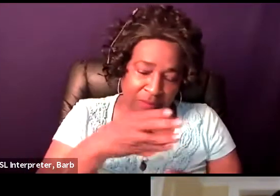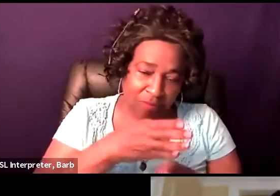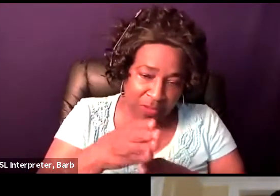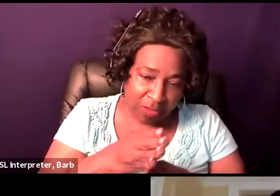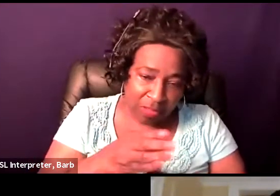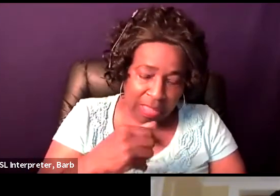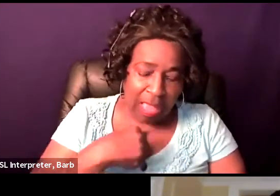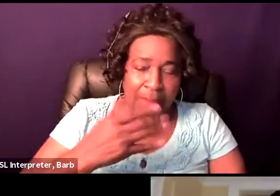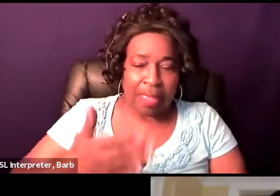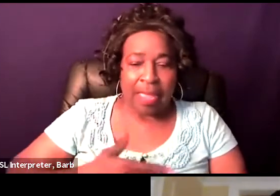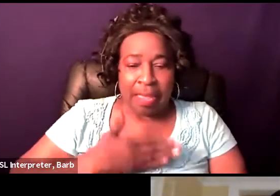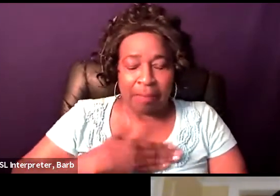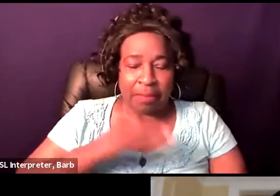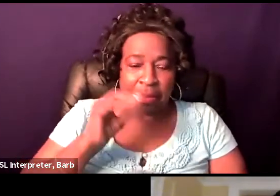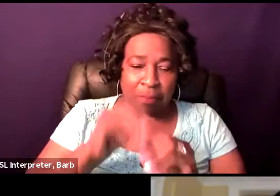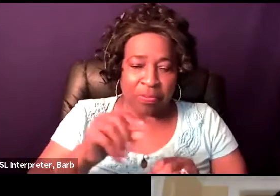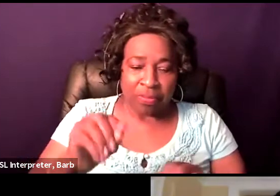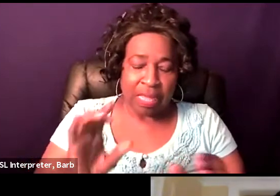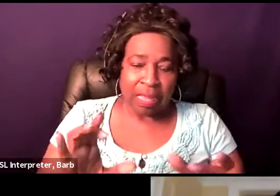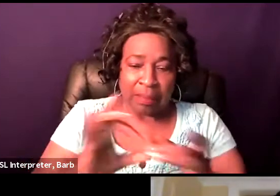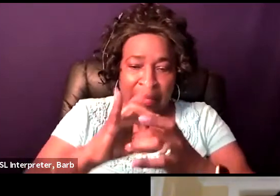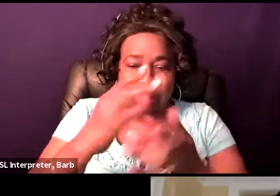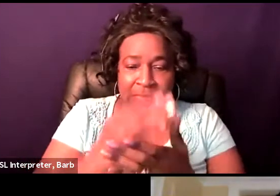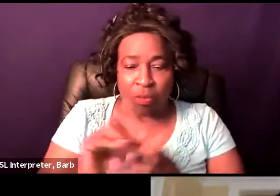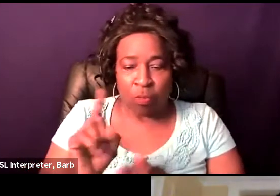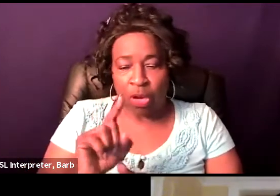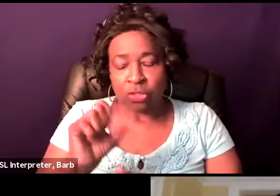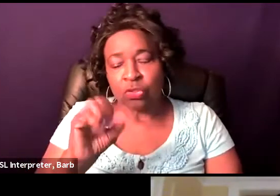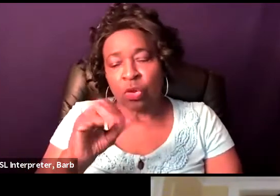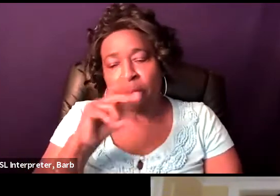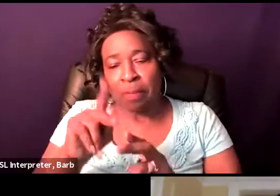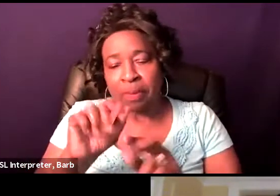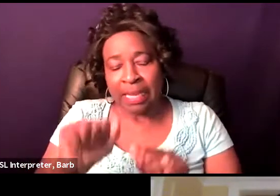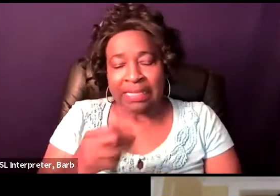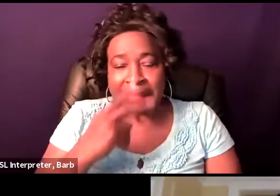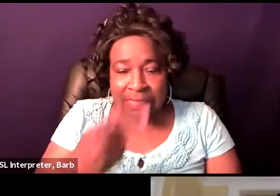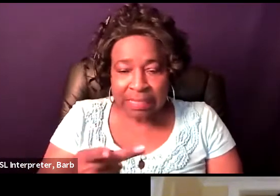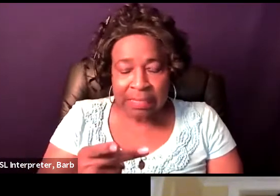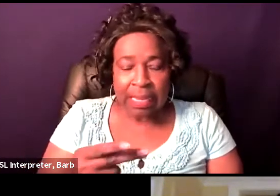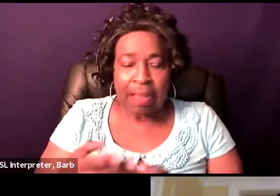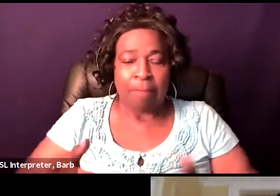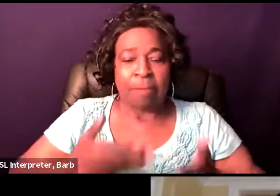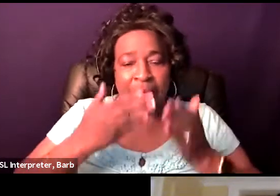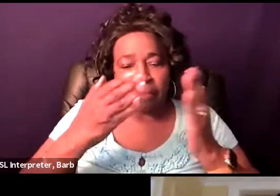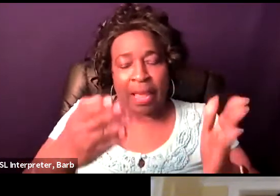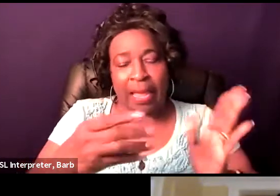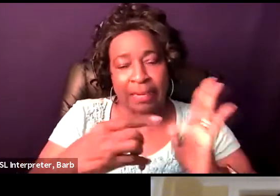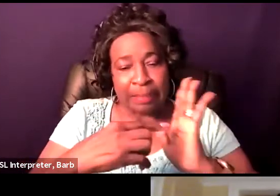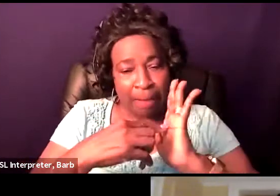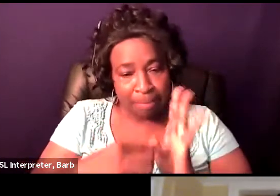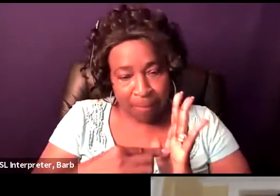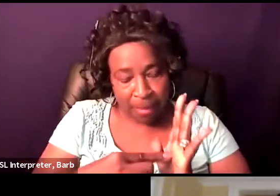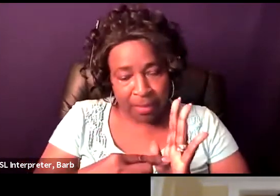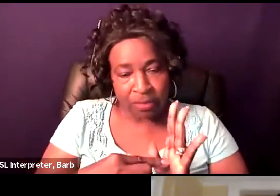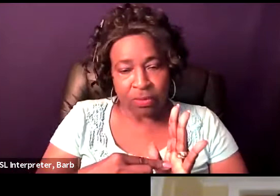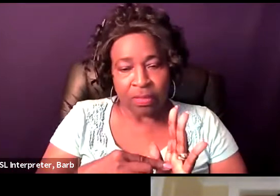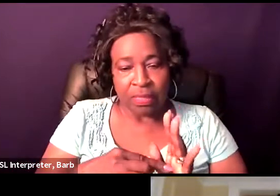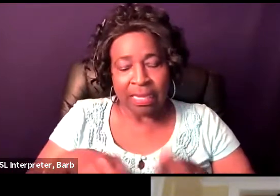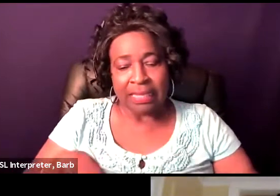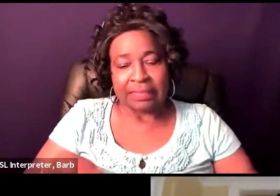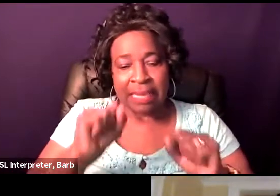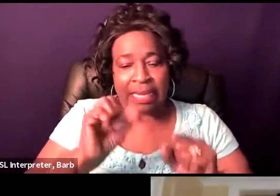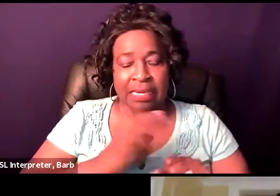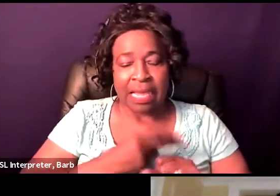to put the link somewhere so that people can just see it, providing a model of this, taking us out